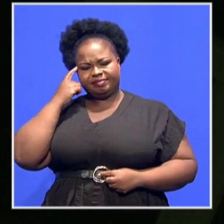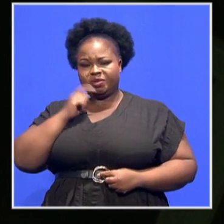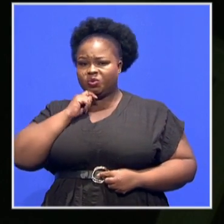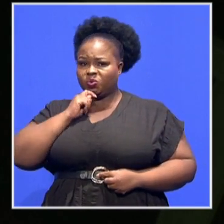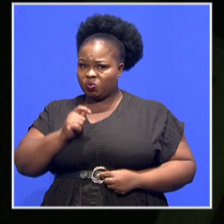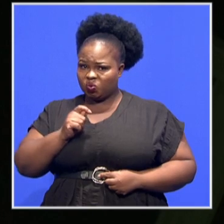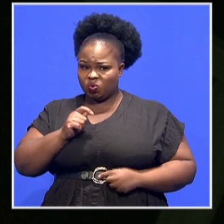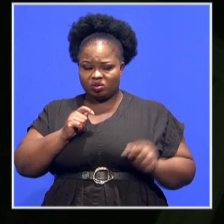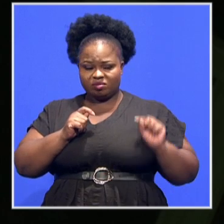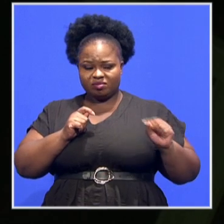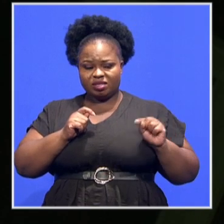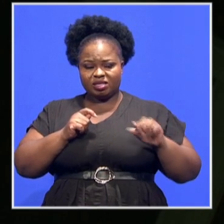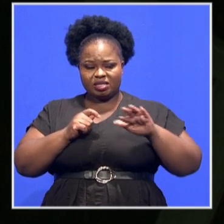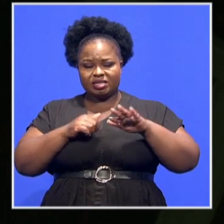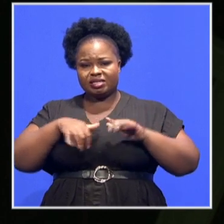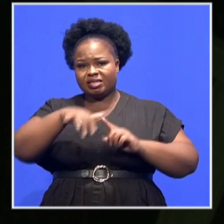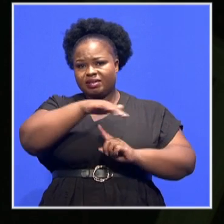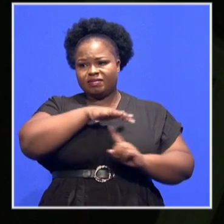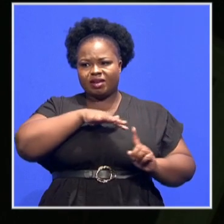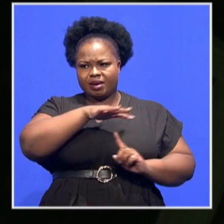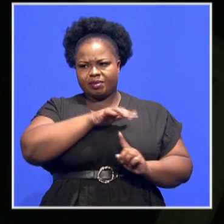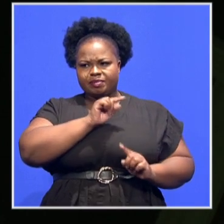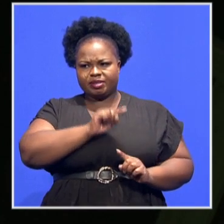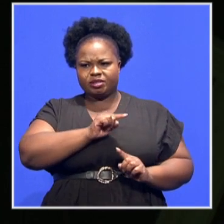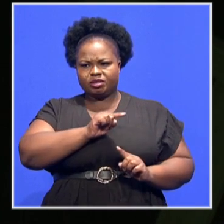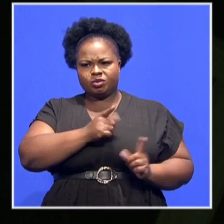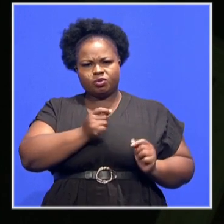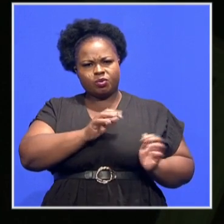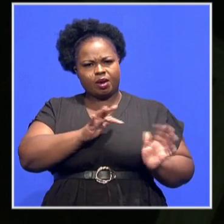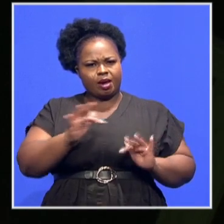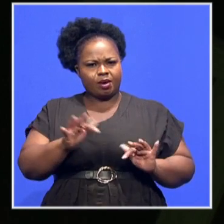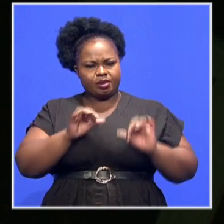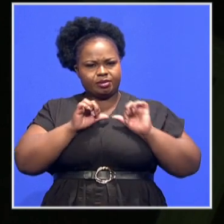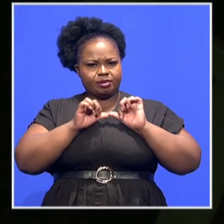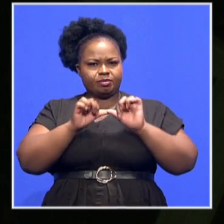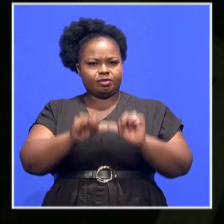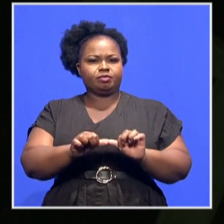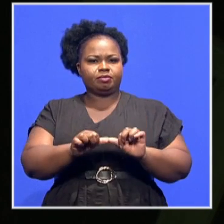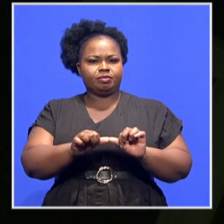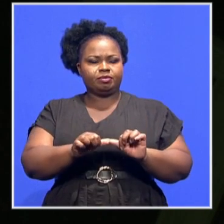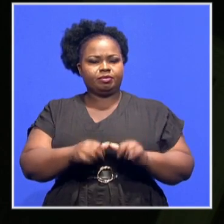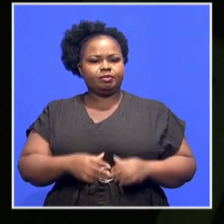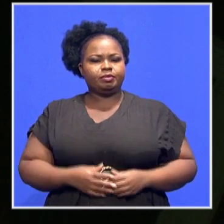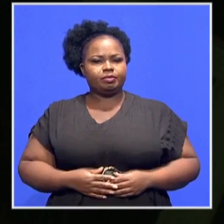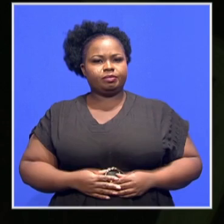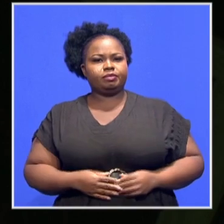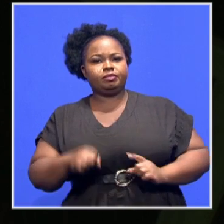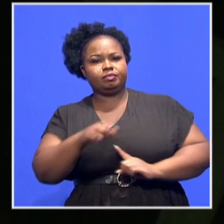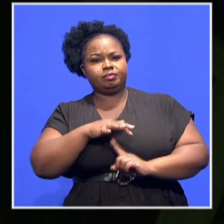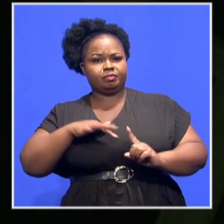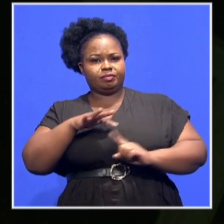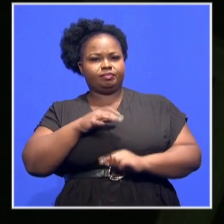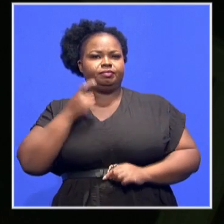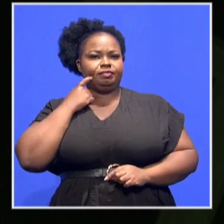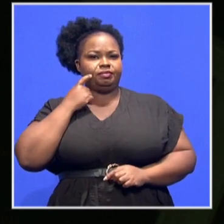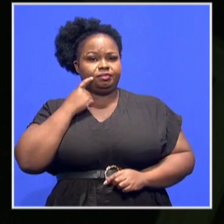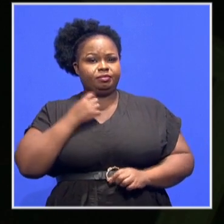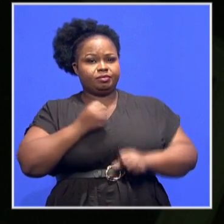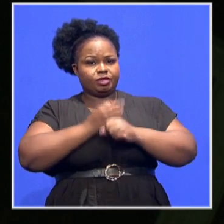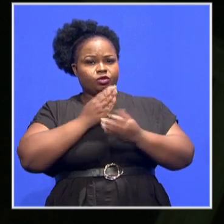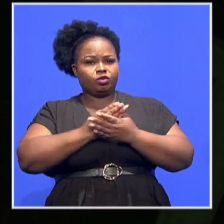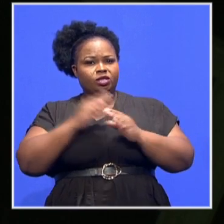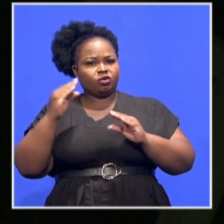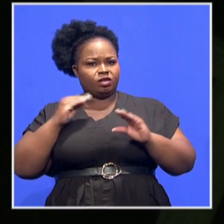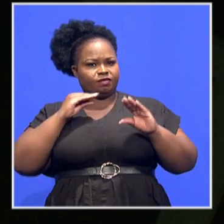an environment and do so sustainably, an environment that will enable you to invest